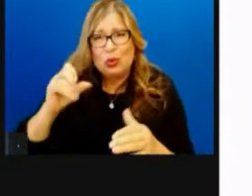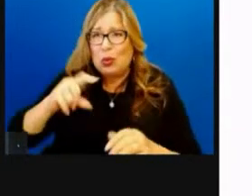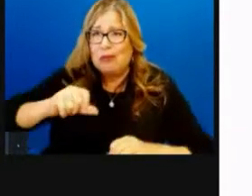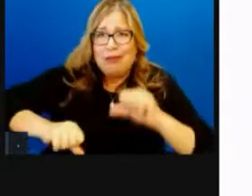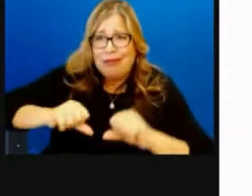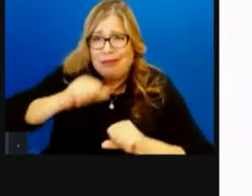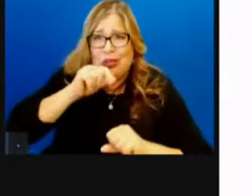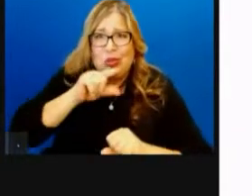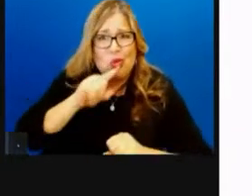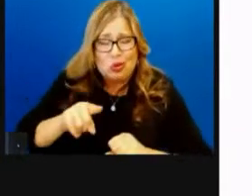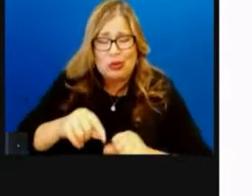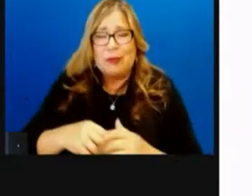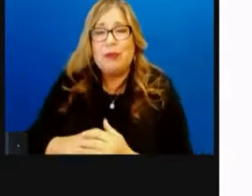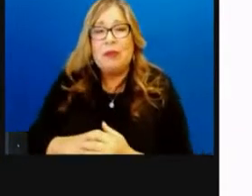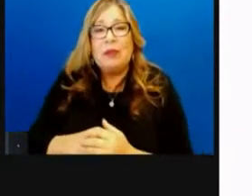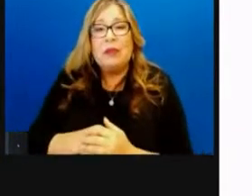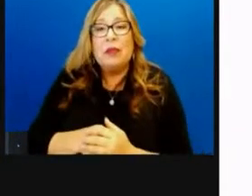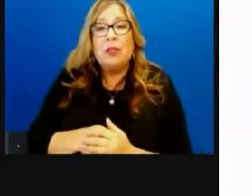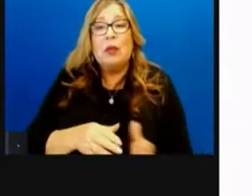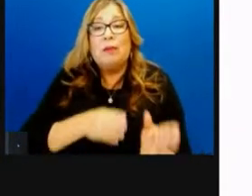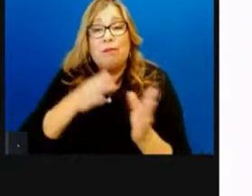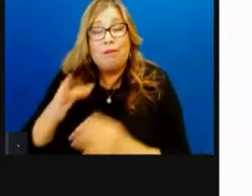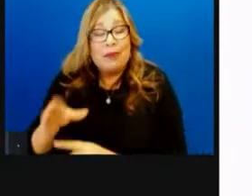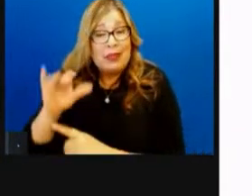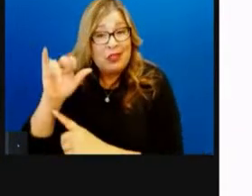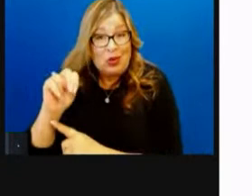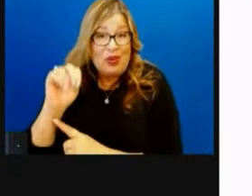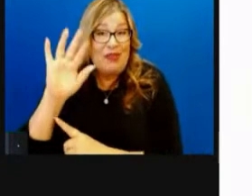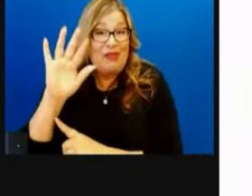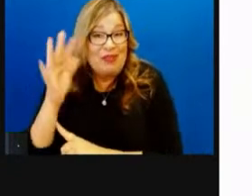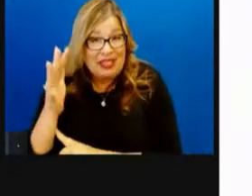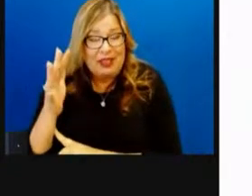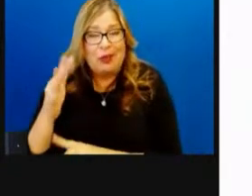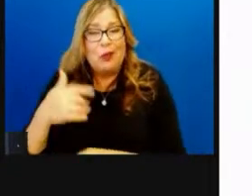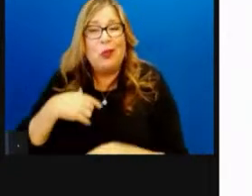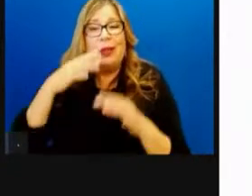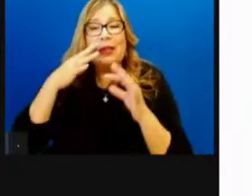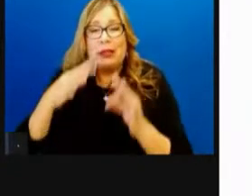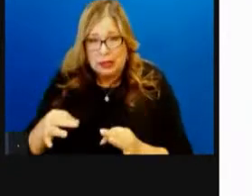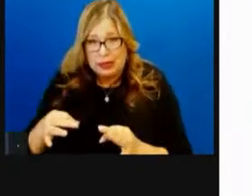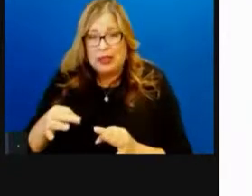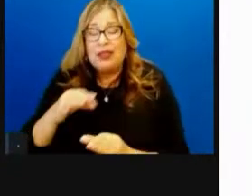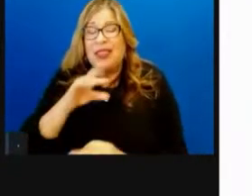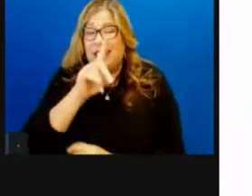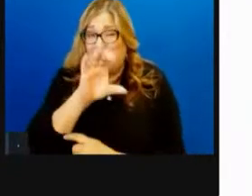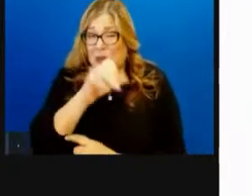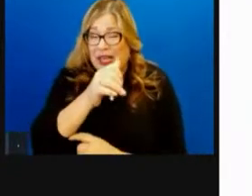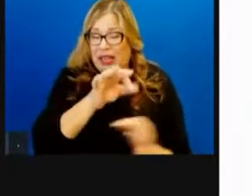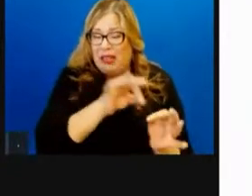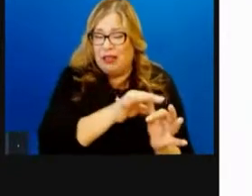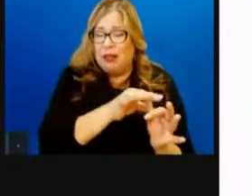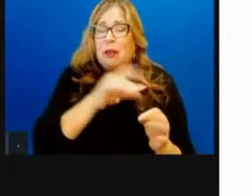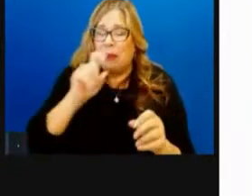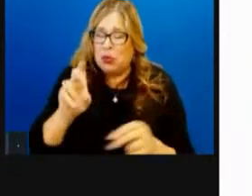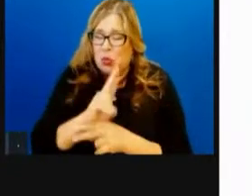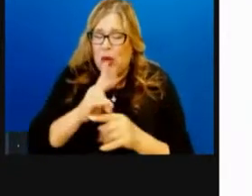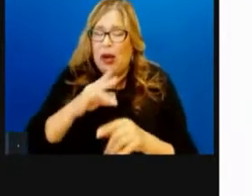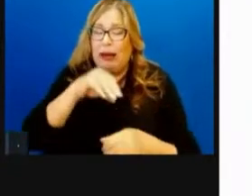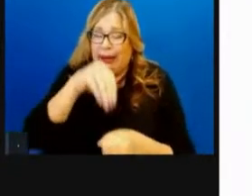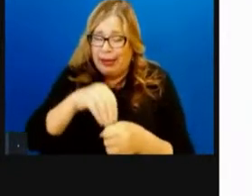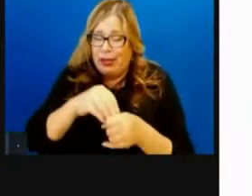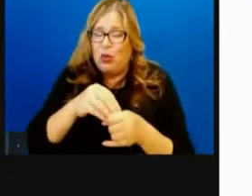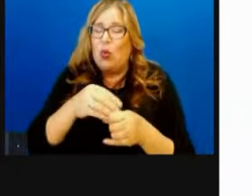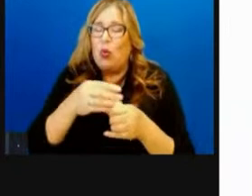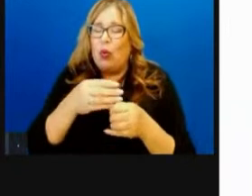to extend at the time, the 1 month temporary public indoor masking requirement, we decided